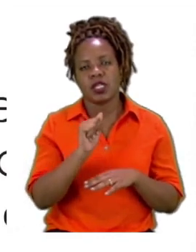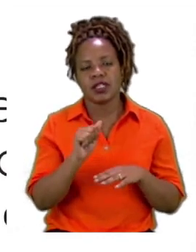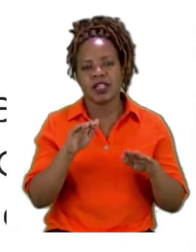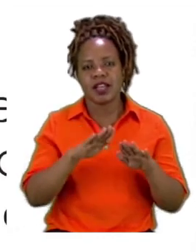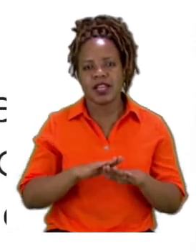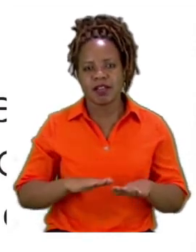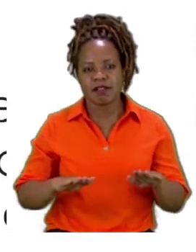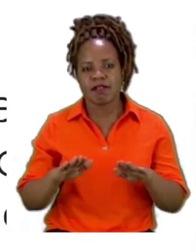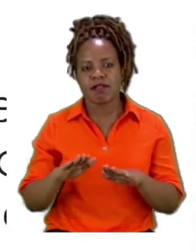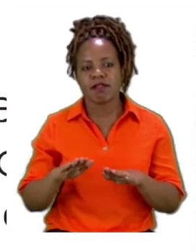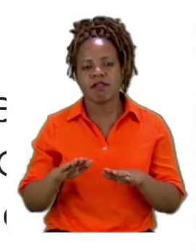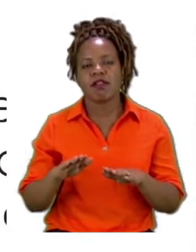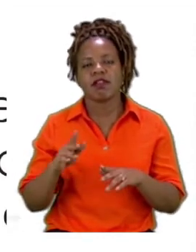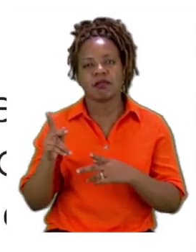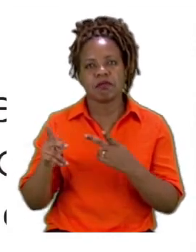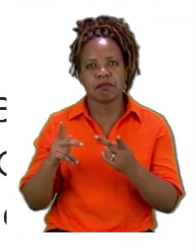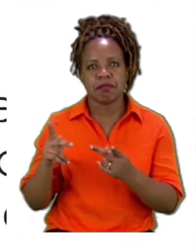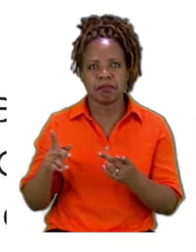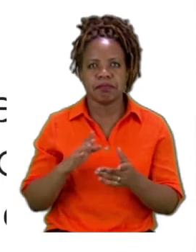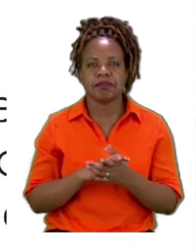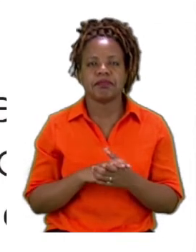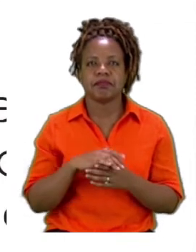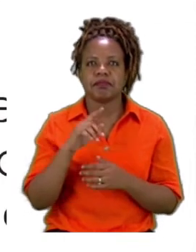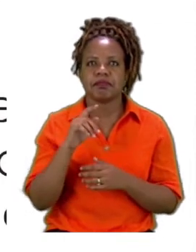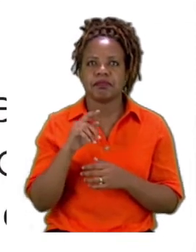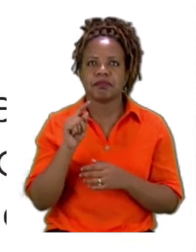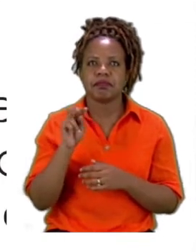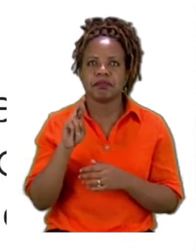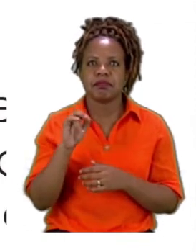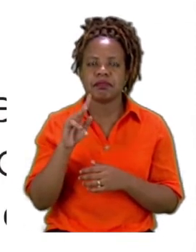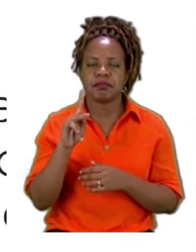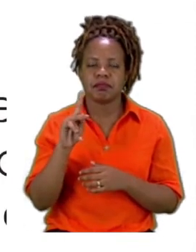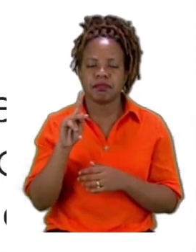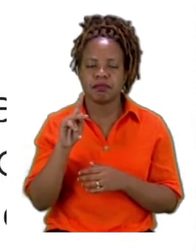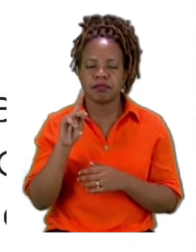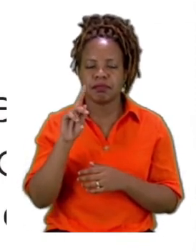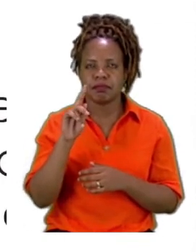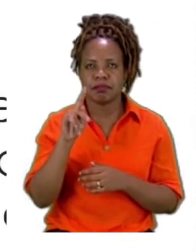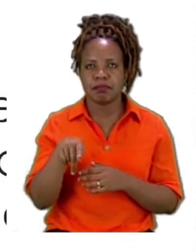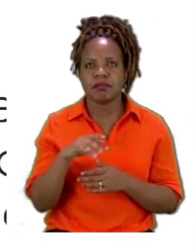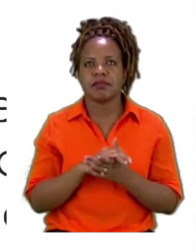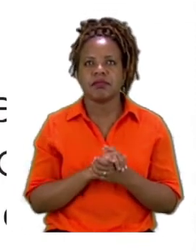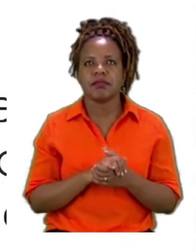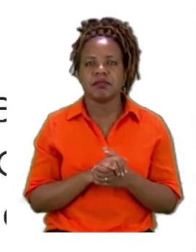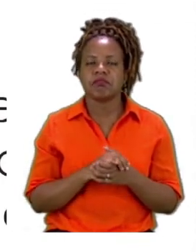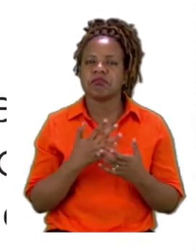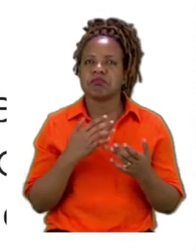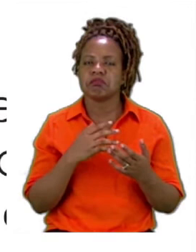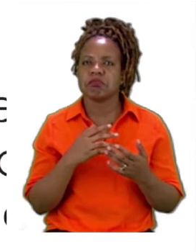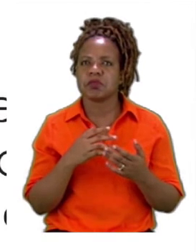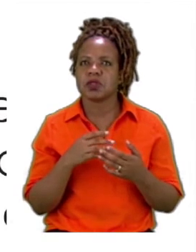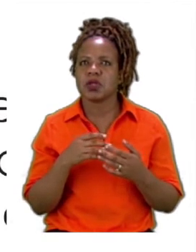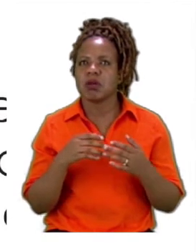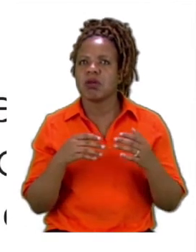complete sentence. So what we are going to do is complete the sentence up until the word trip, where we will